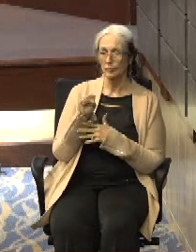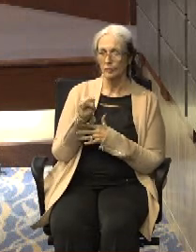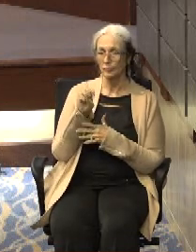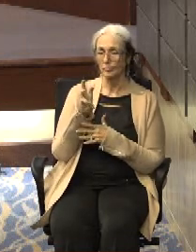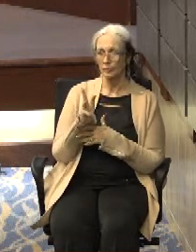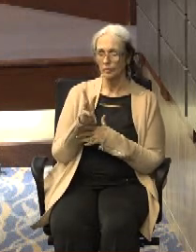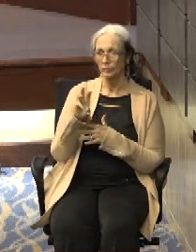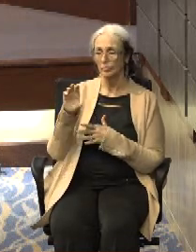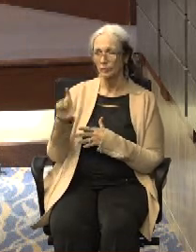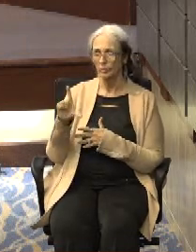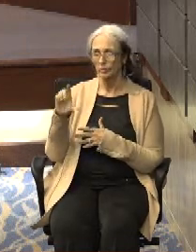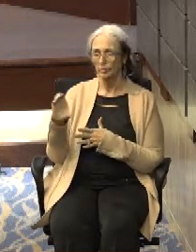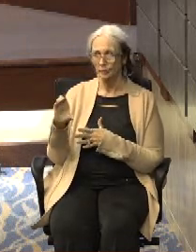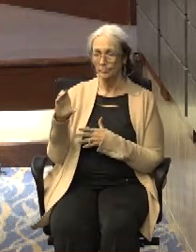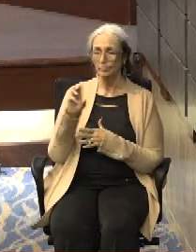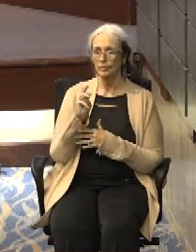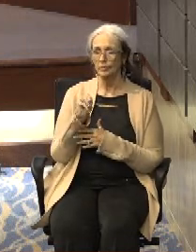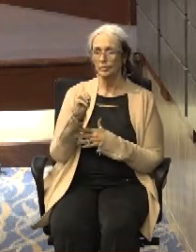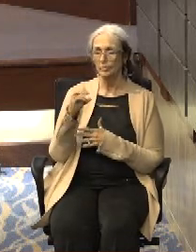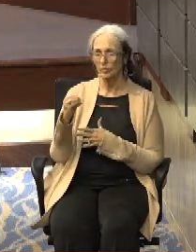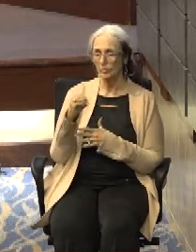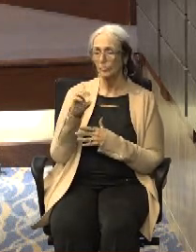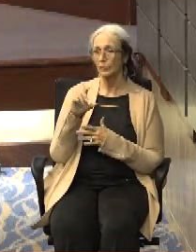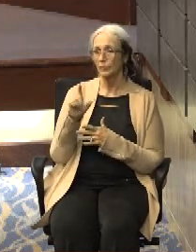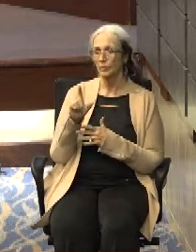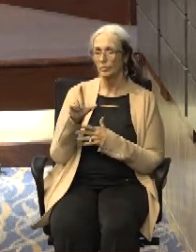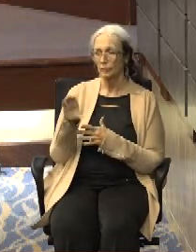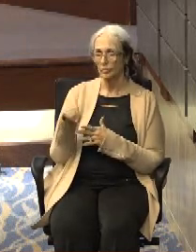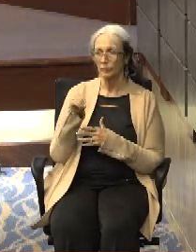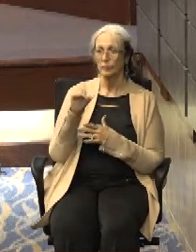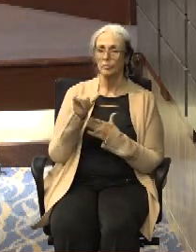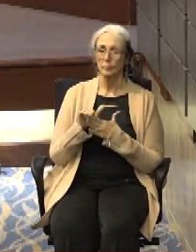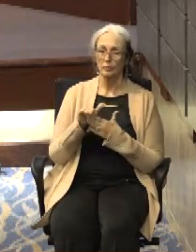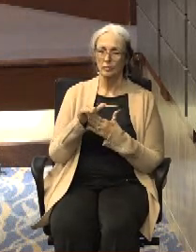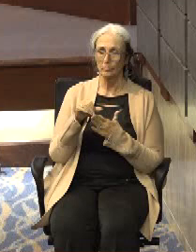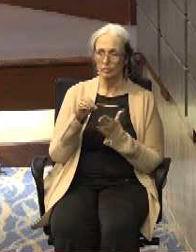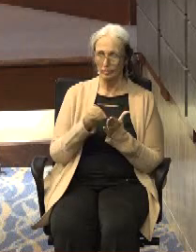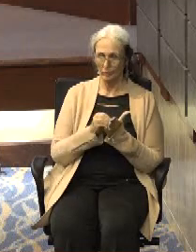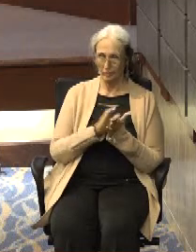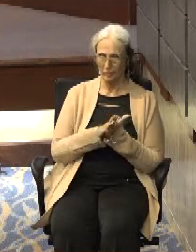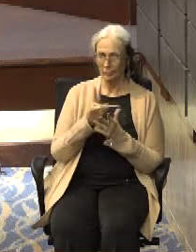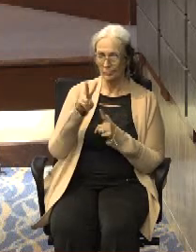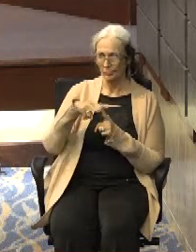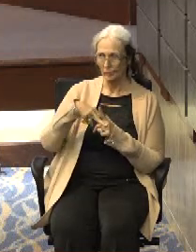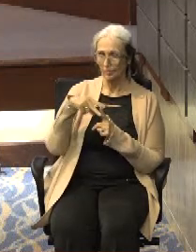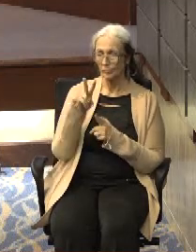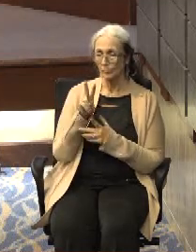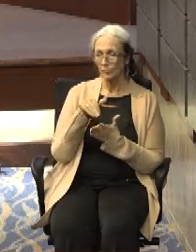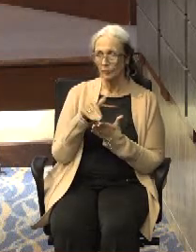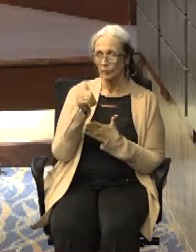Inns LLC, a Missouri limited liability company, as recorded in McLennan County Clerk's file number